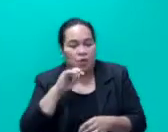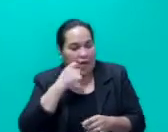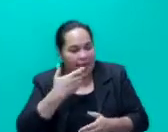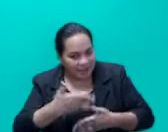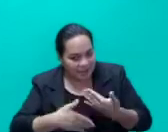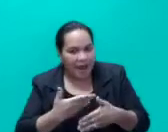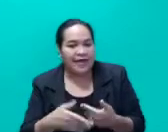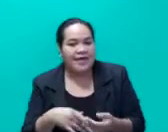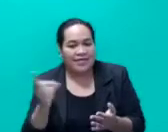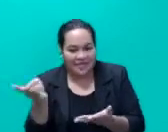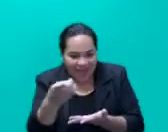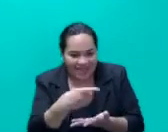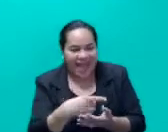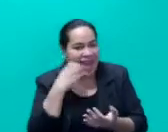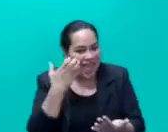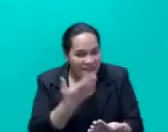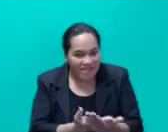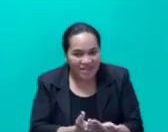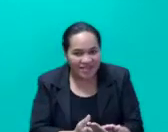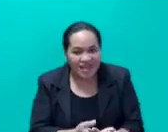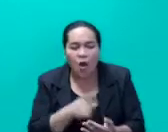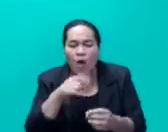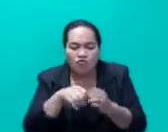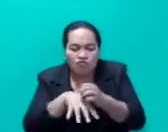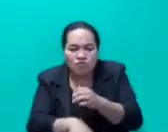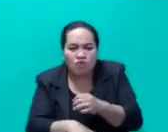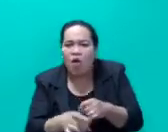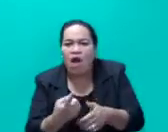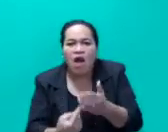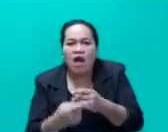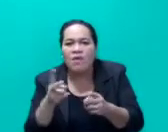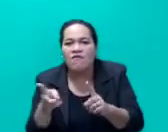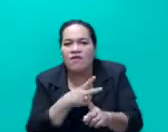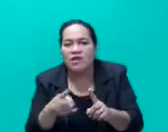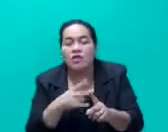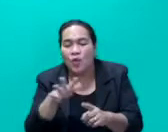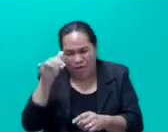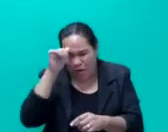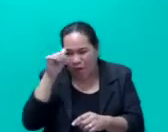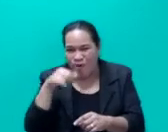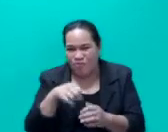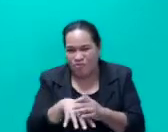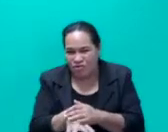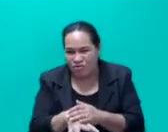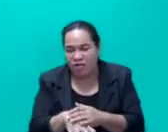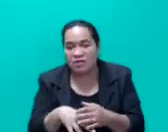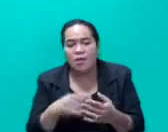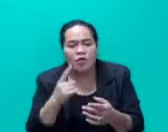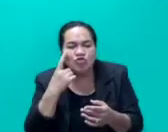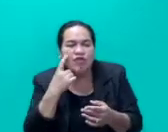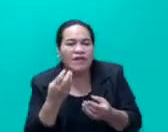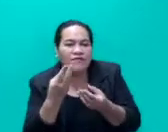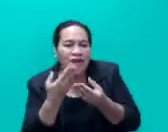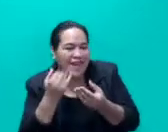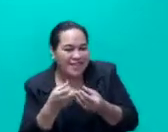using data and evidence what the root cause of violence. Of course, we know what the root cause of violence is, and we have been trying to find a solution